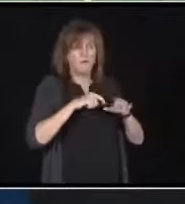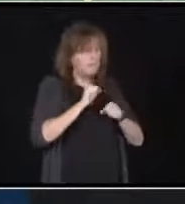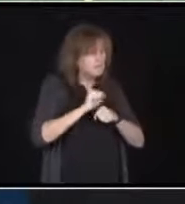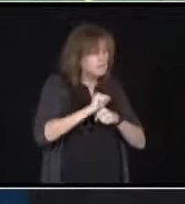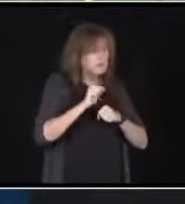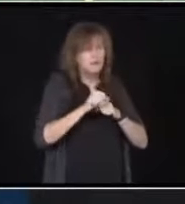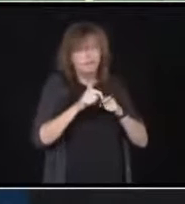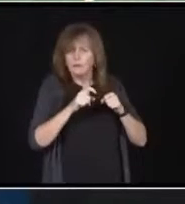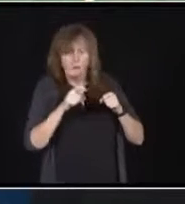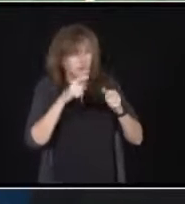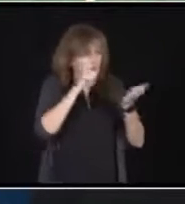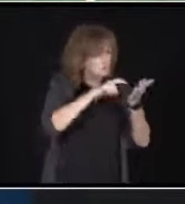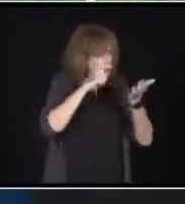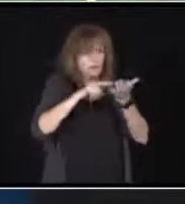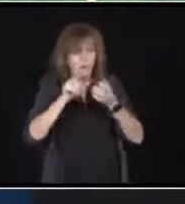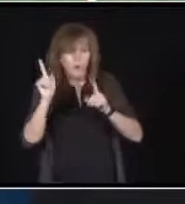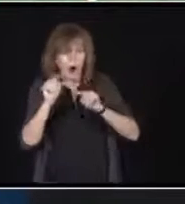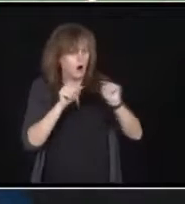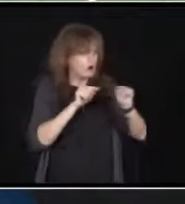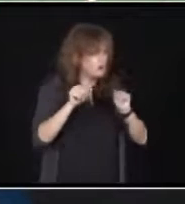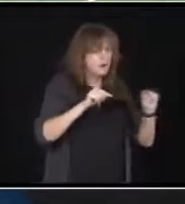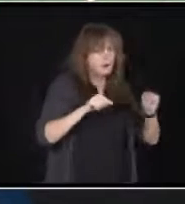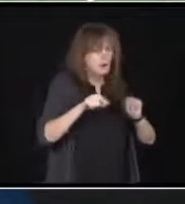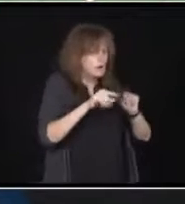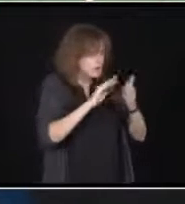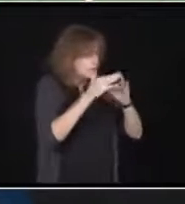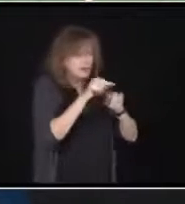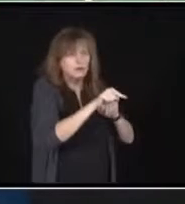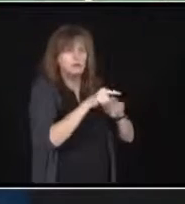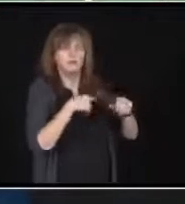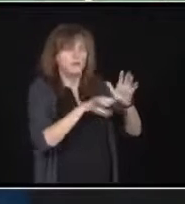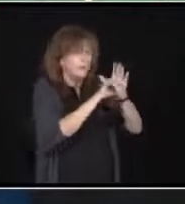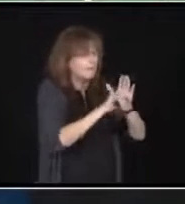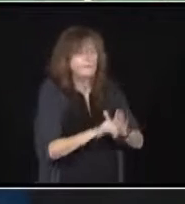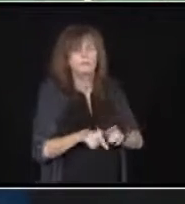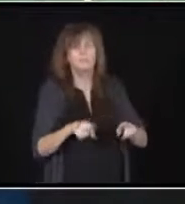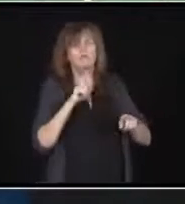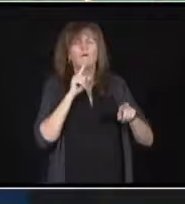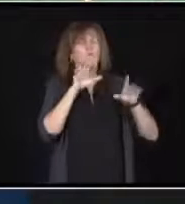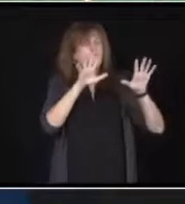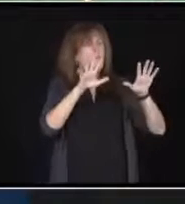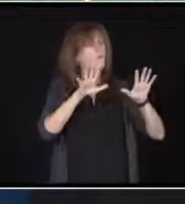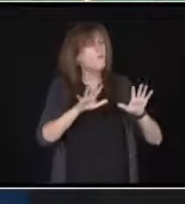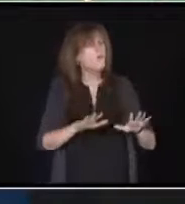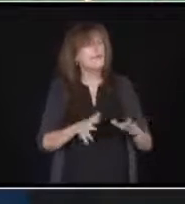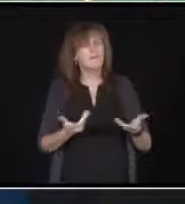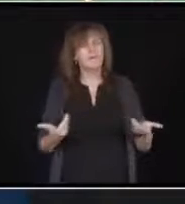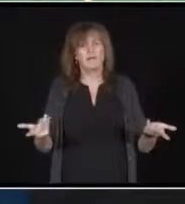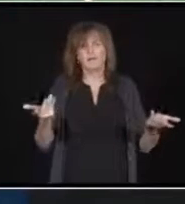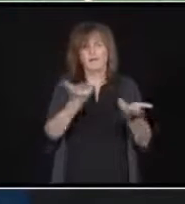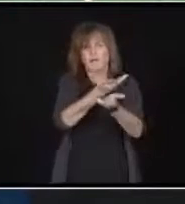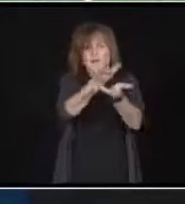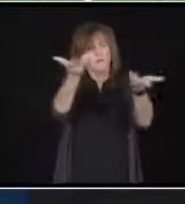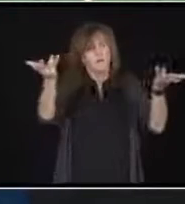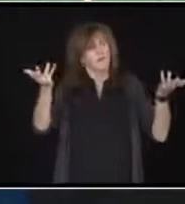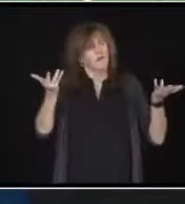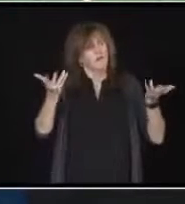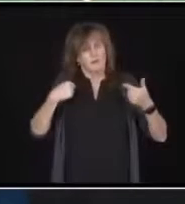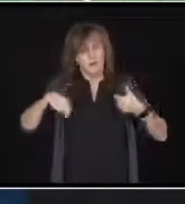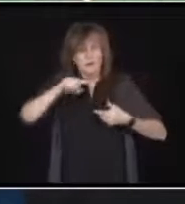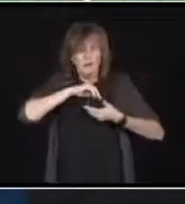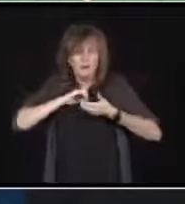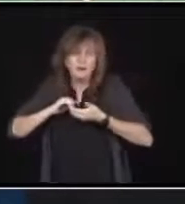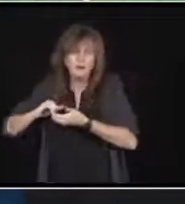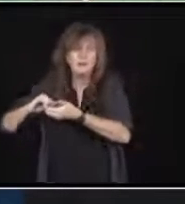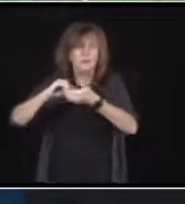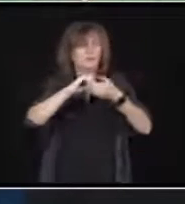level, which is really incredible. My friends, together, we are making sure that there is nowhere this virus can hide. Thank